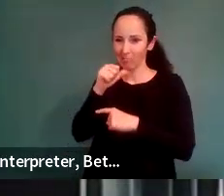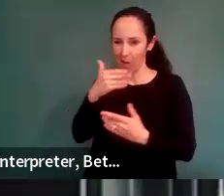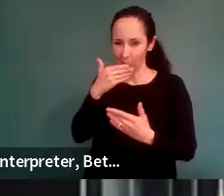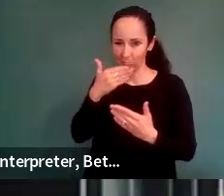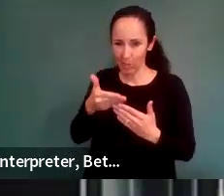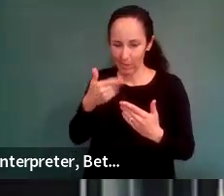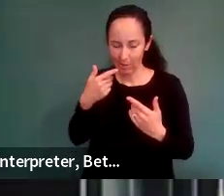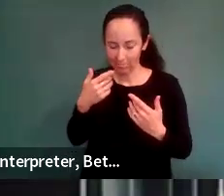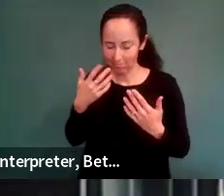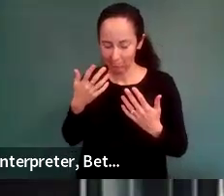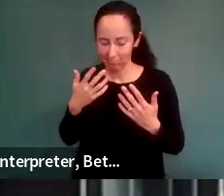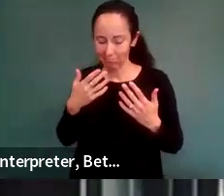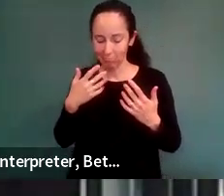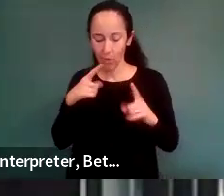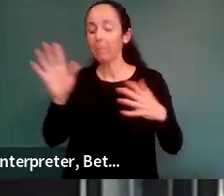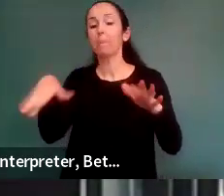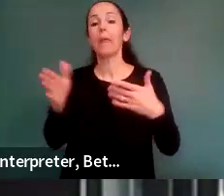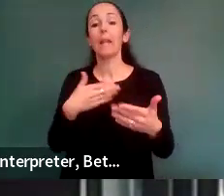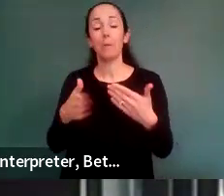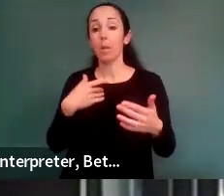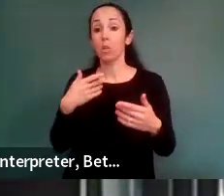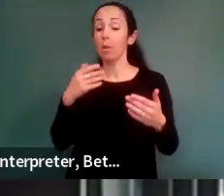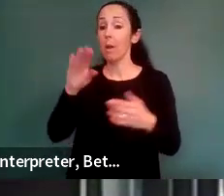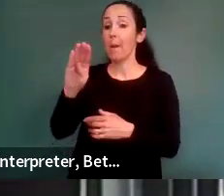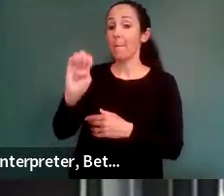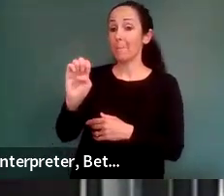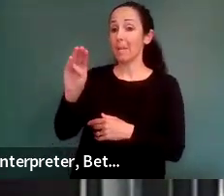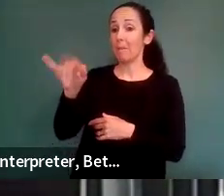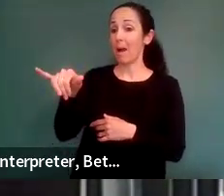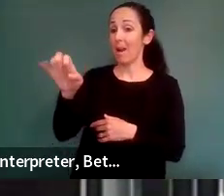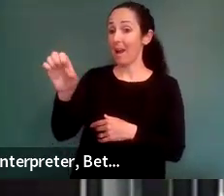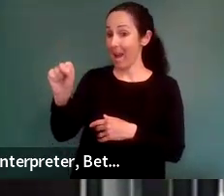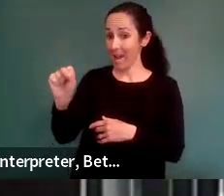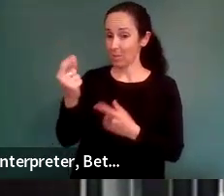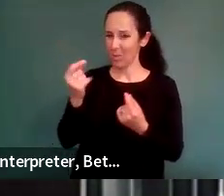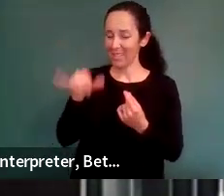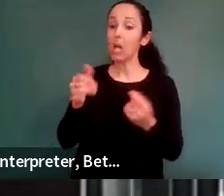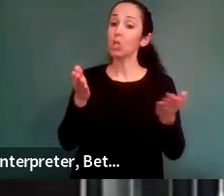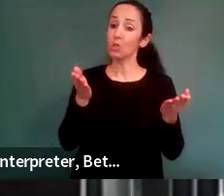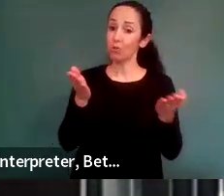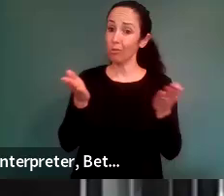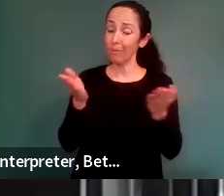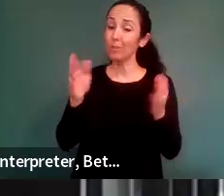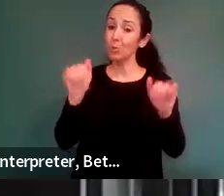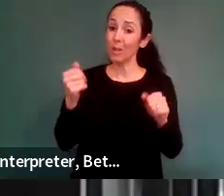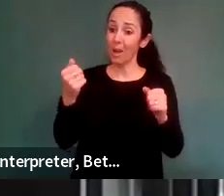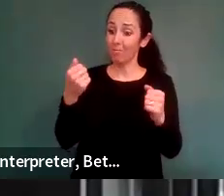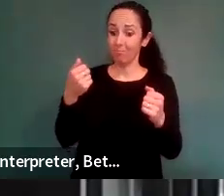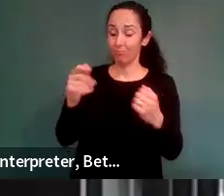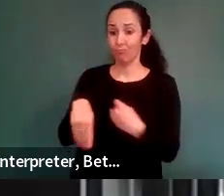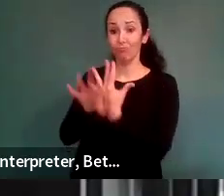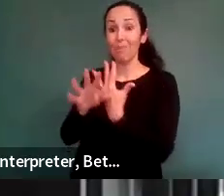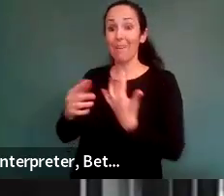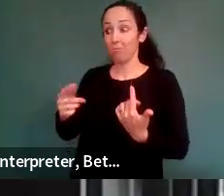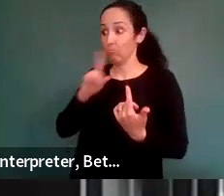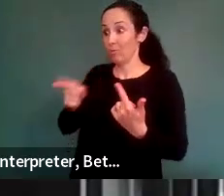Eyes? Be My Eyes is a service where you can get live interpreters from real